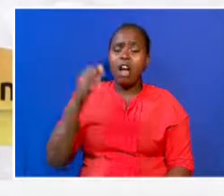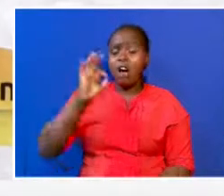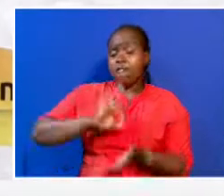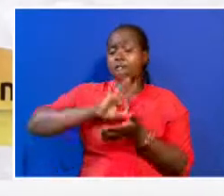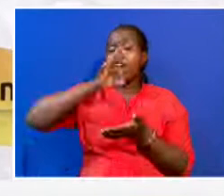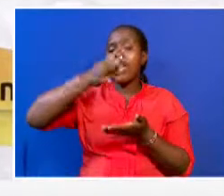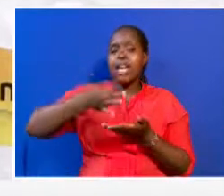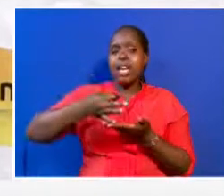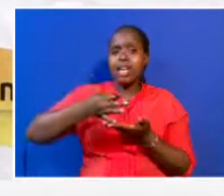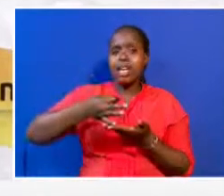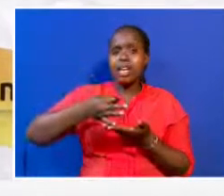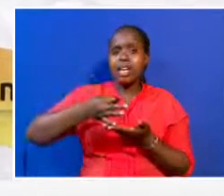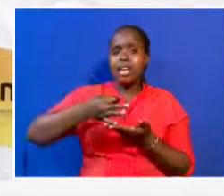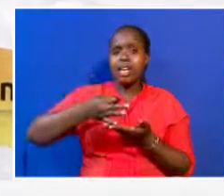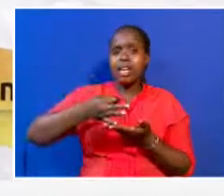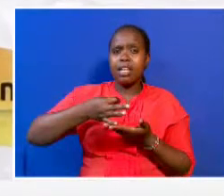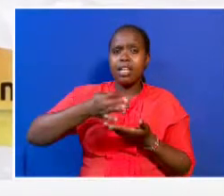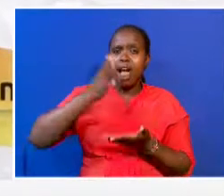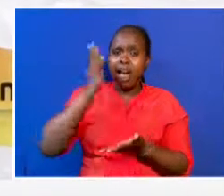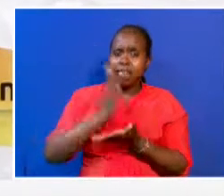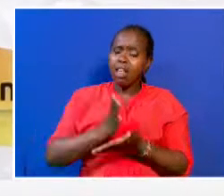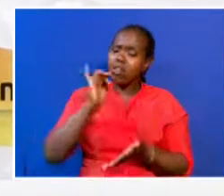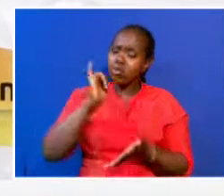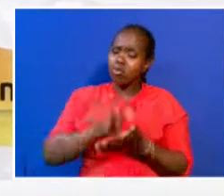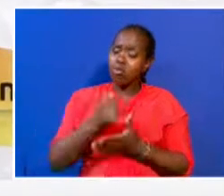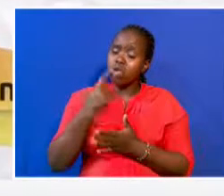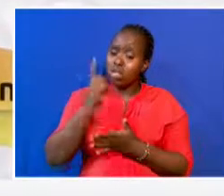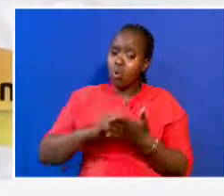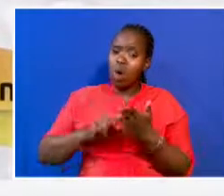funding, that really says